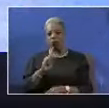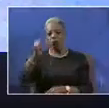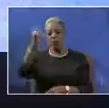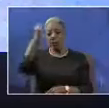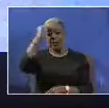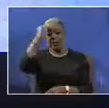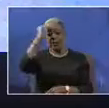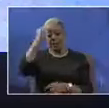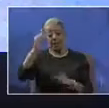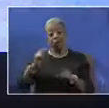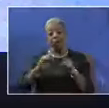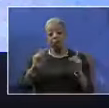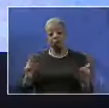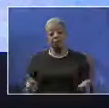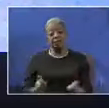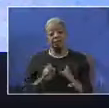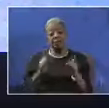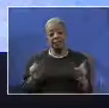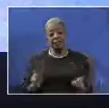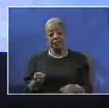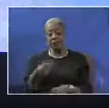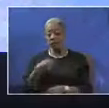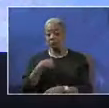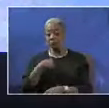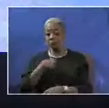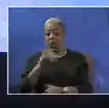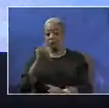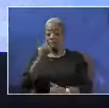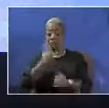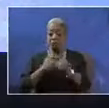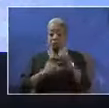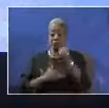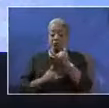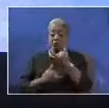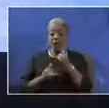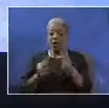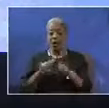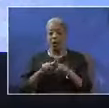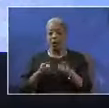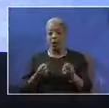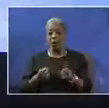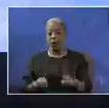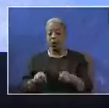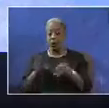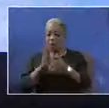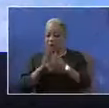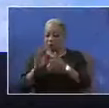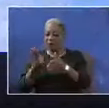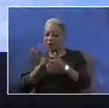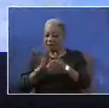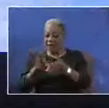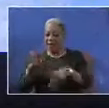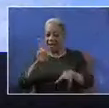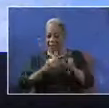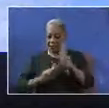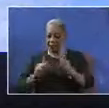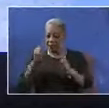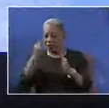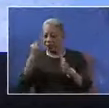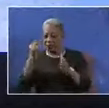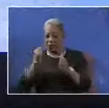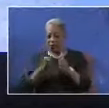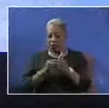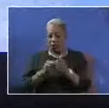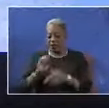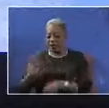but he just said, I have sinned. But when he numbered the people and realized what he had done wrong, he